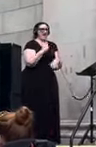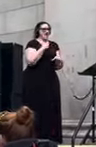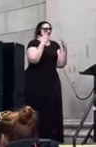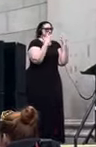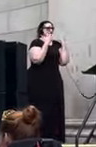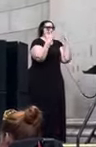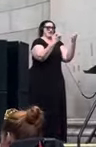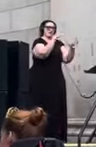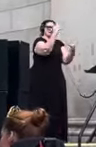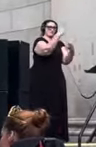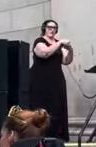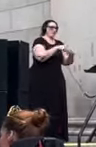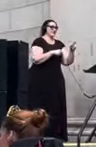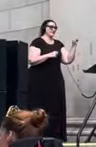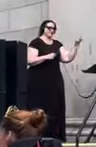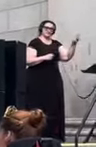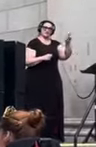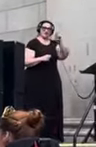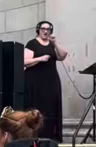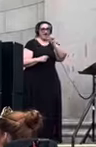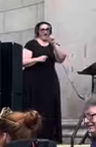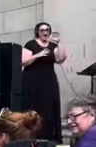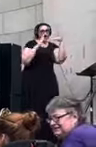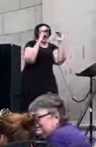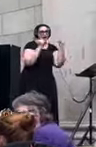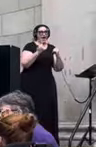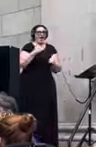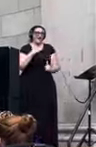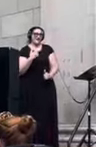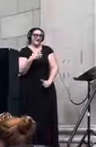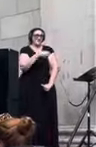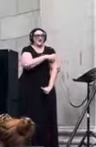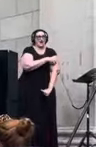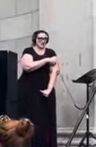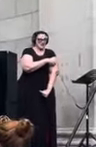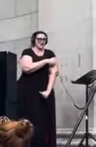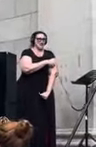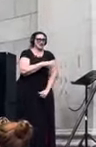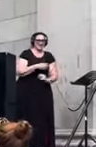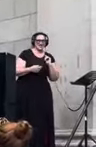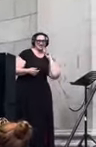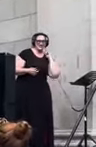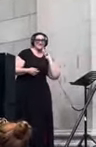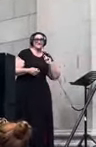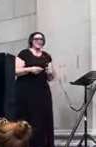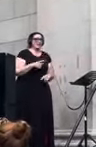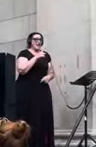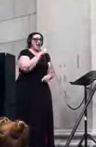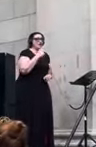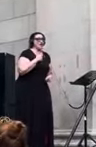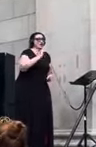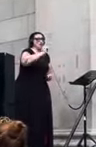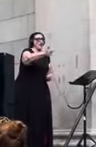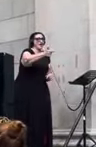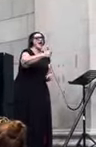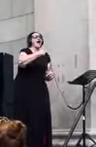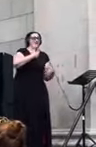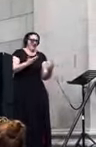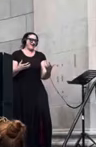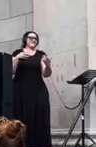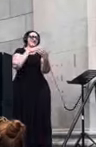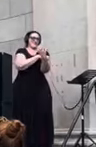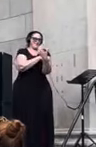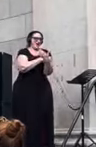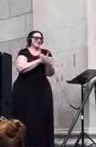audience participation where I'm gonna go, I've got the power. And then you guys are gonna go, I've got